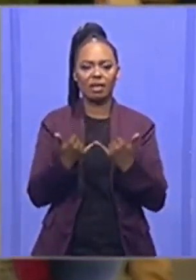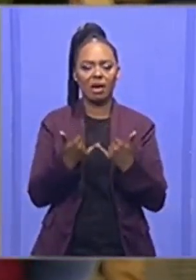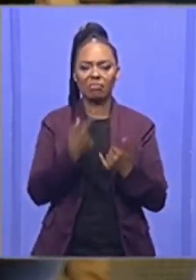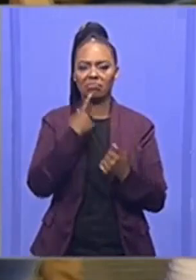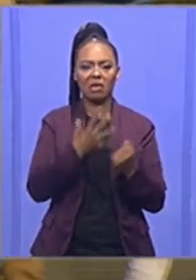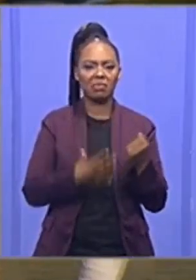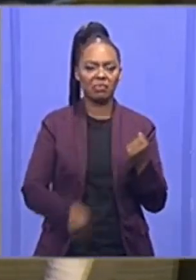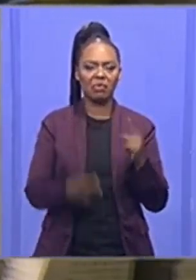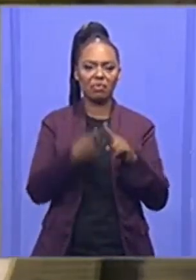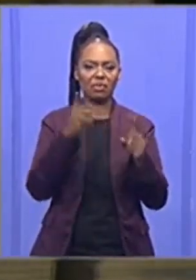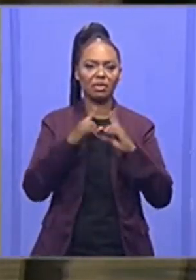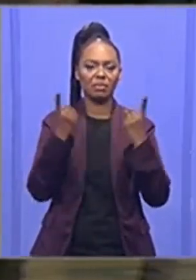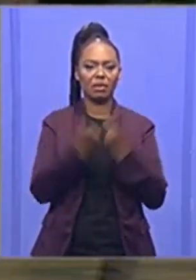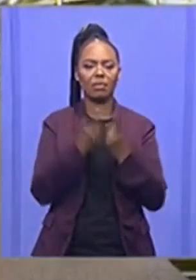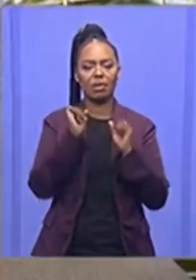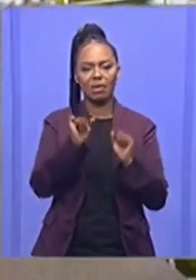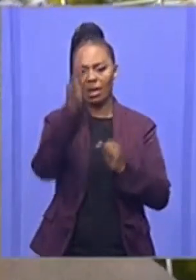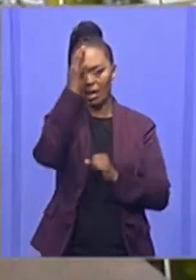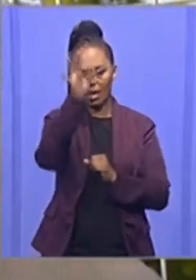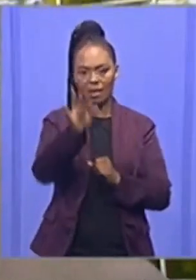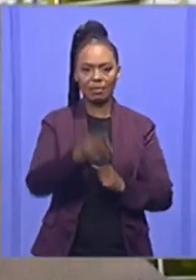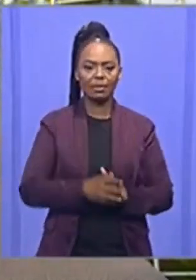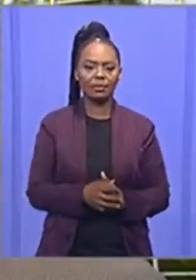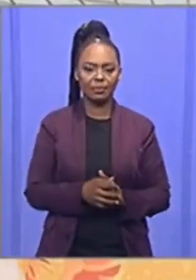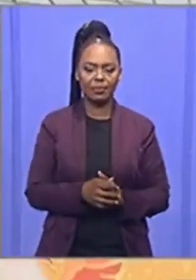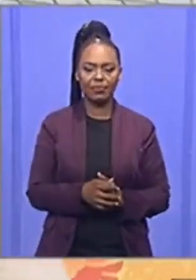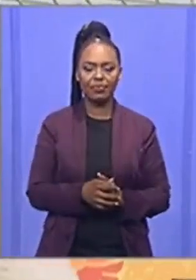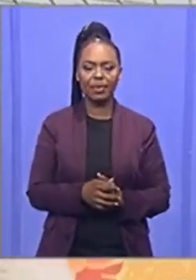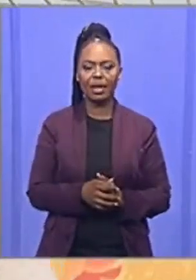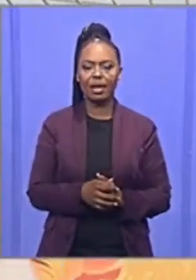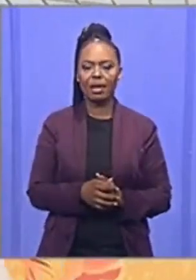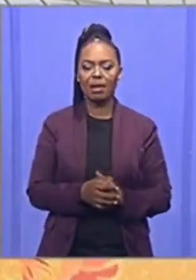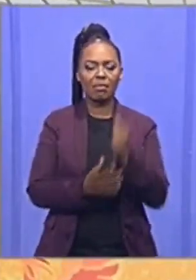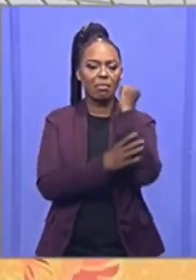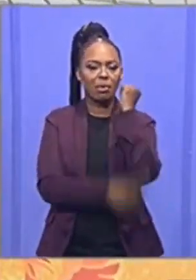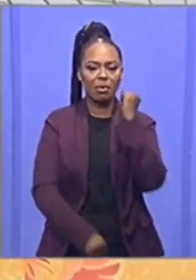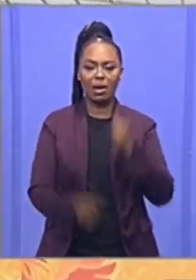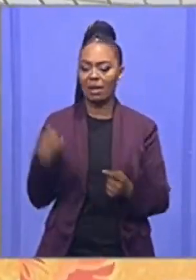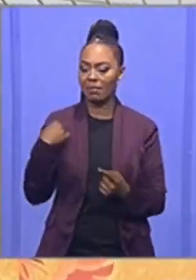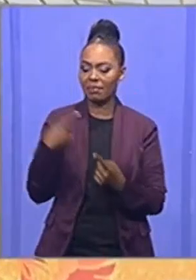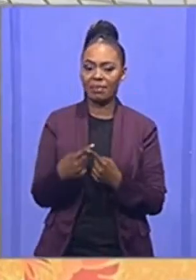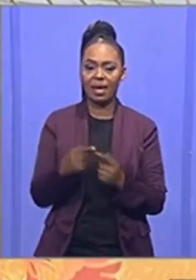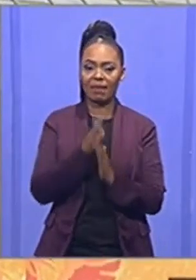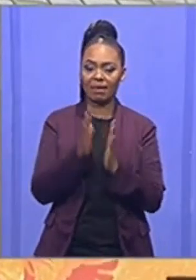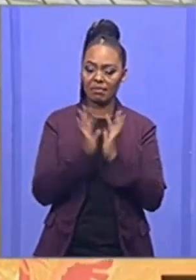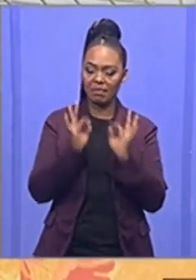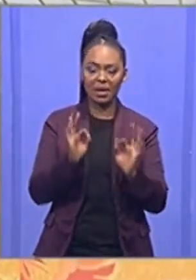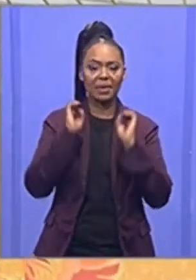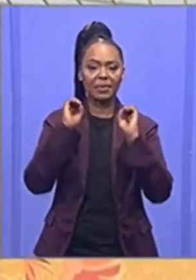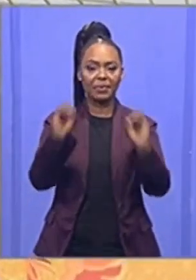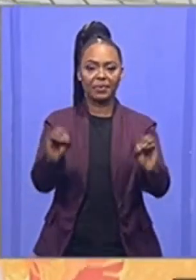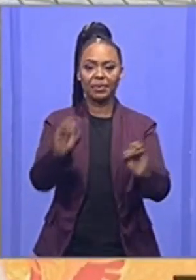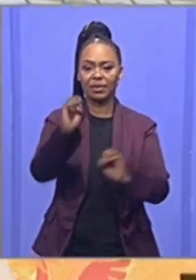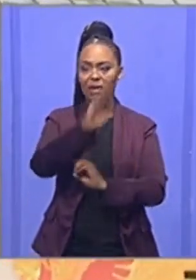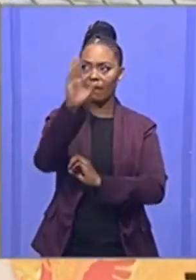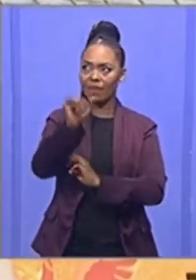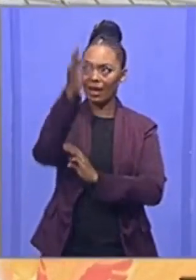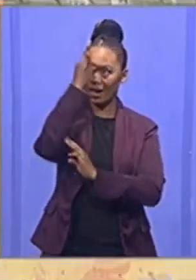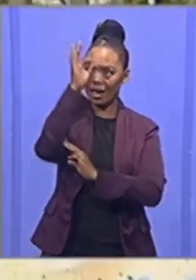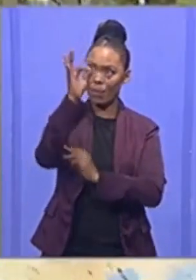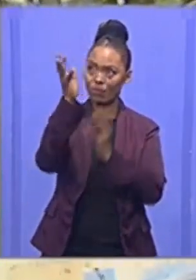ke mafapha mangwe a puso. The service is very poor. Nothing is kept up to date, nothing is kept up to standards of the South African government as it should